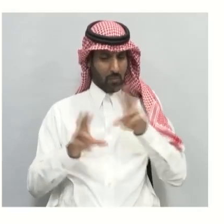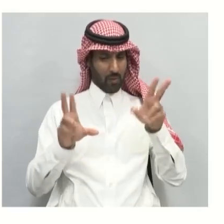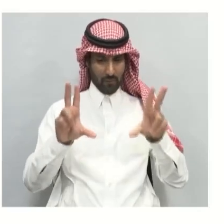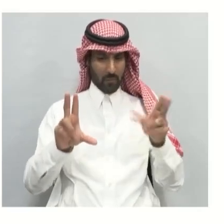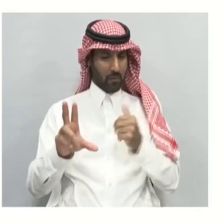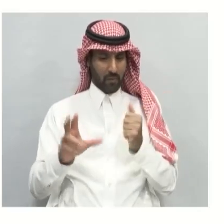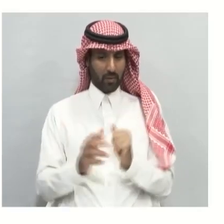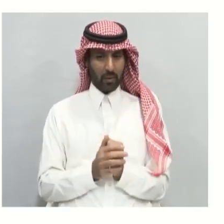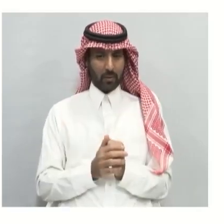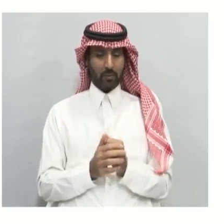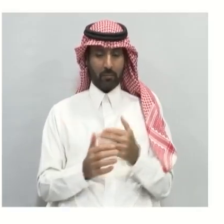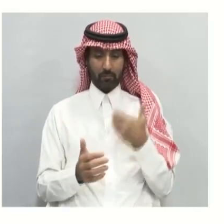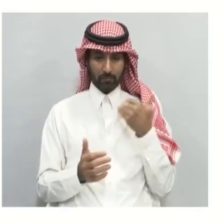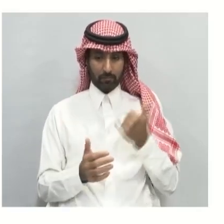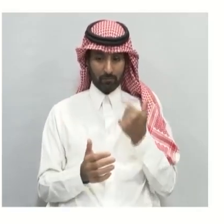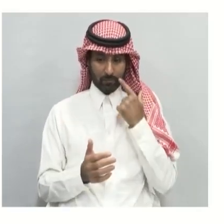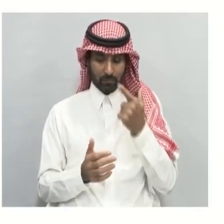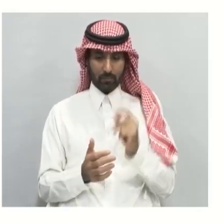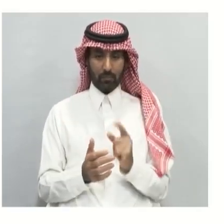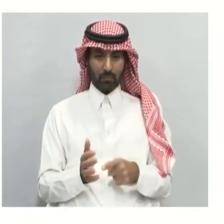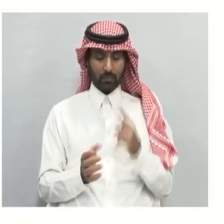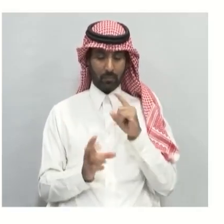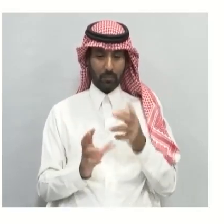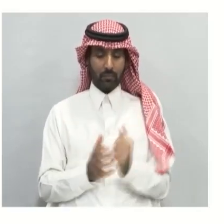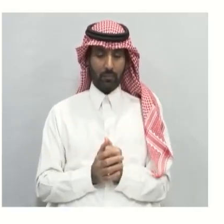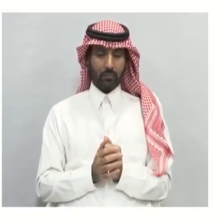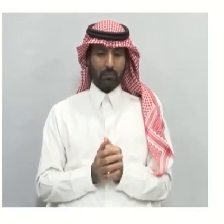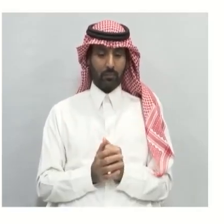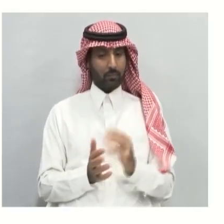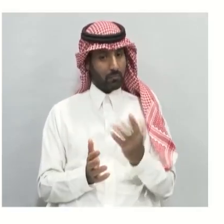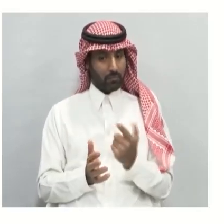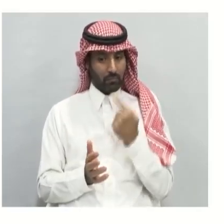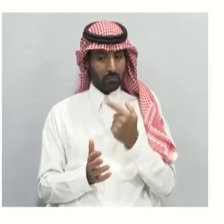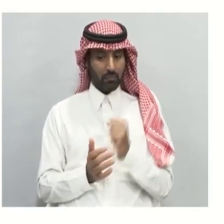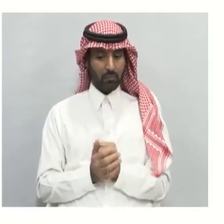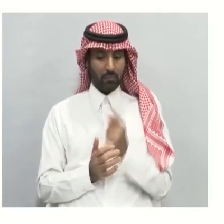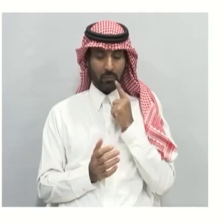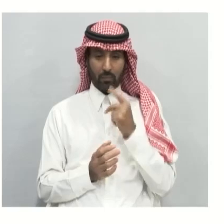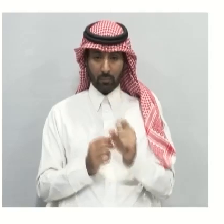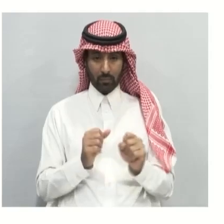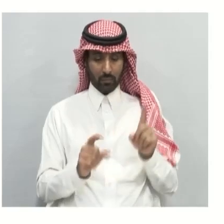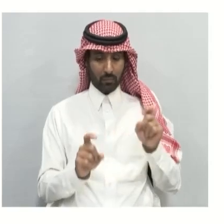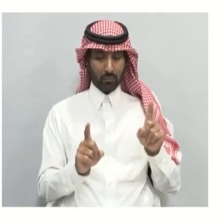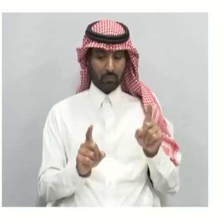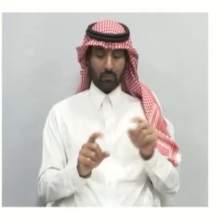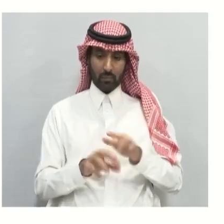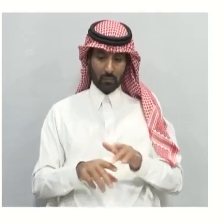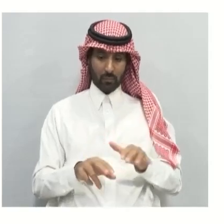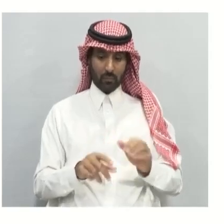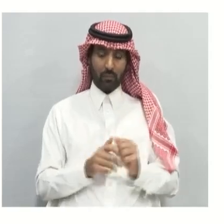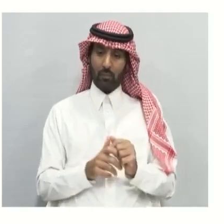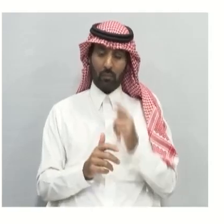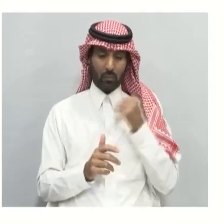TV. It's an important invention in my day. Maybe you can speak about the internet. The internet